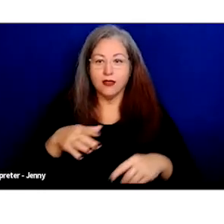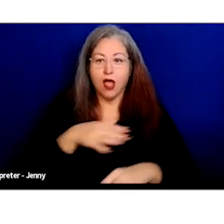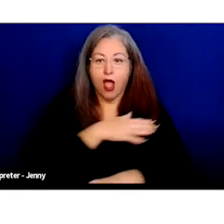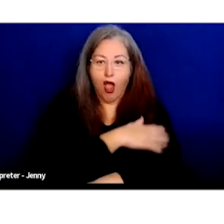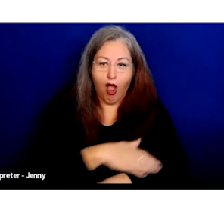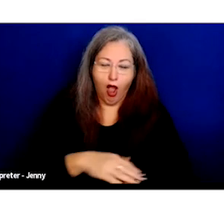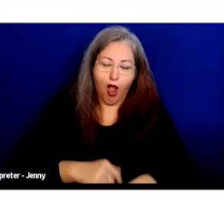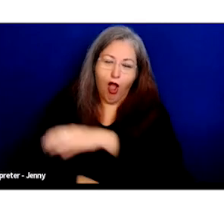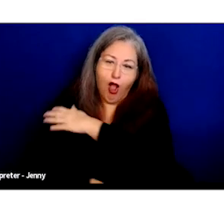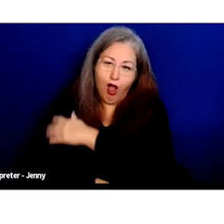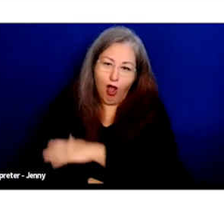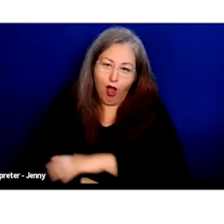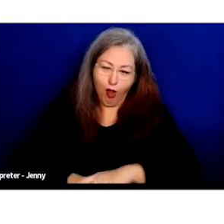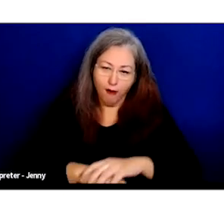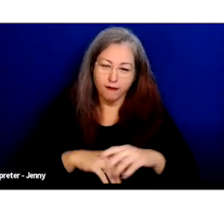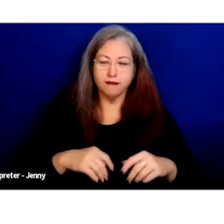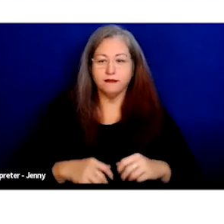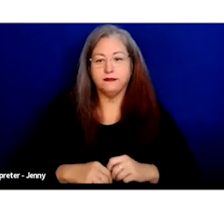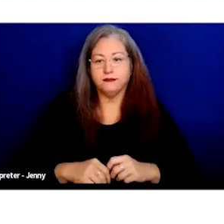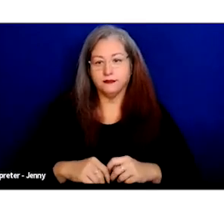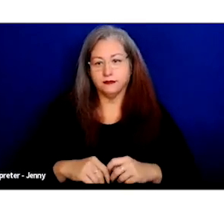arms.